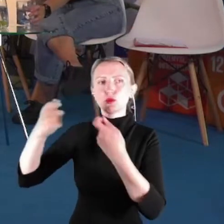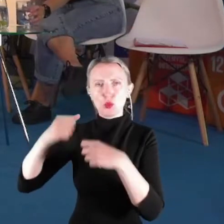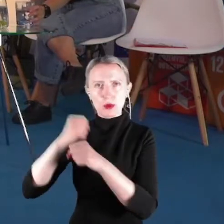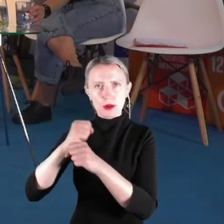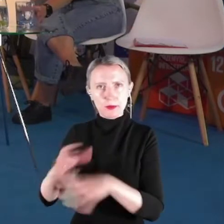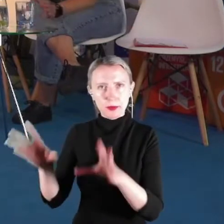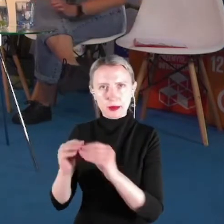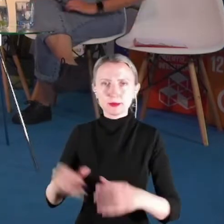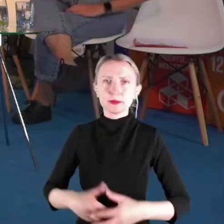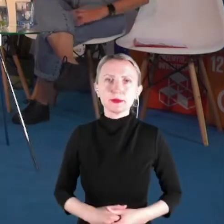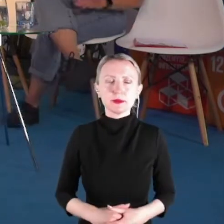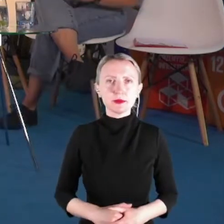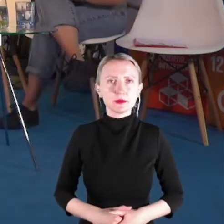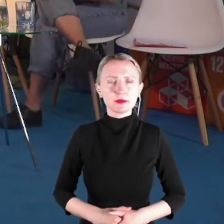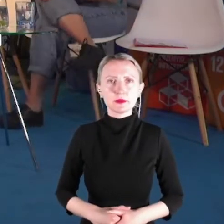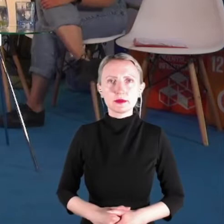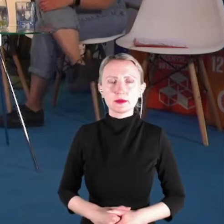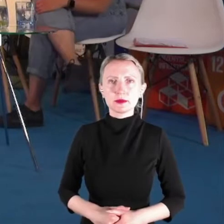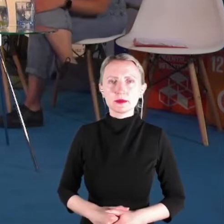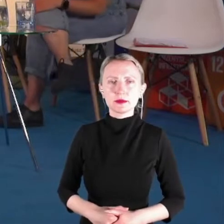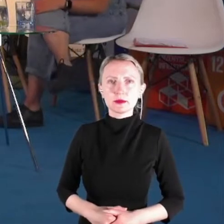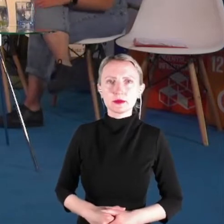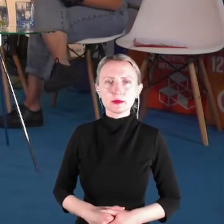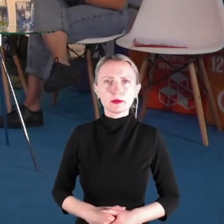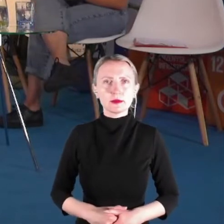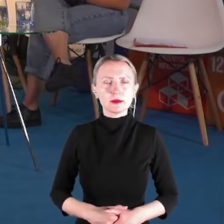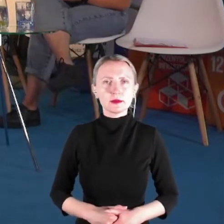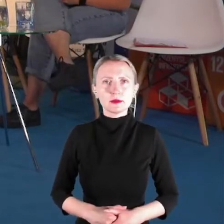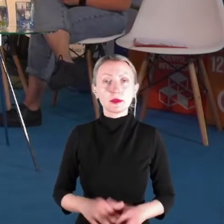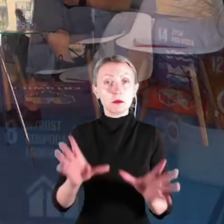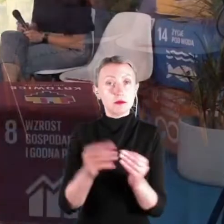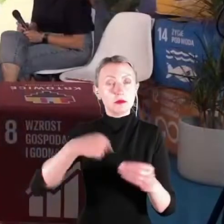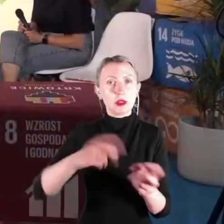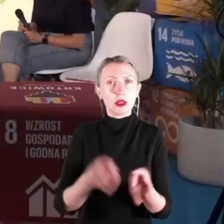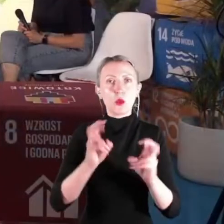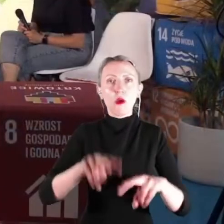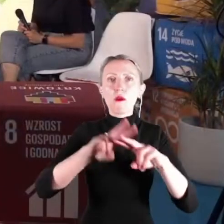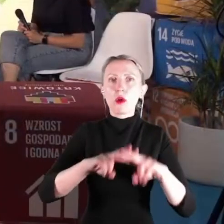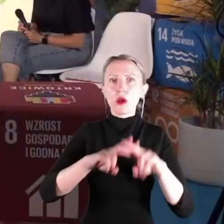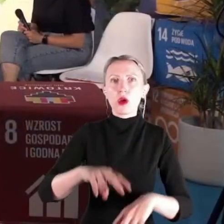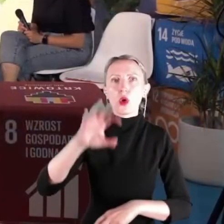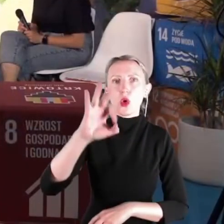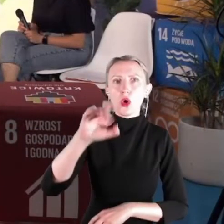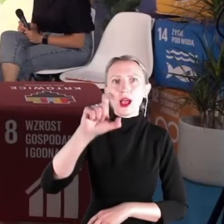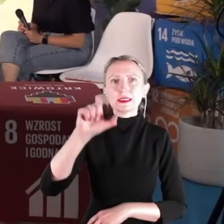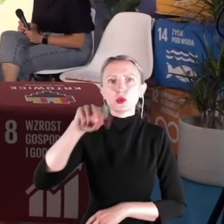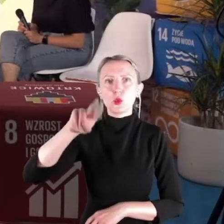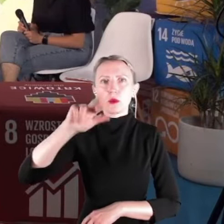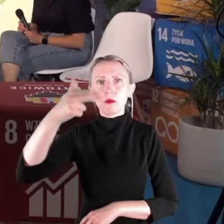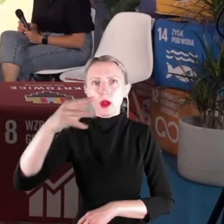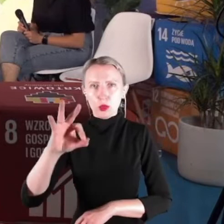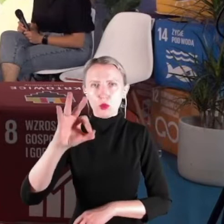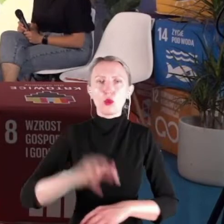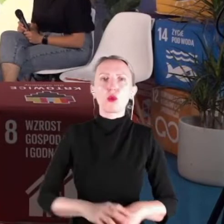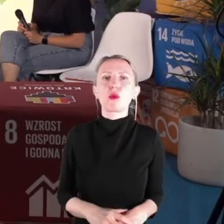Holguin, we have founded the Fundación Oasis Urbano. So basically the whole presentation is going to be on